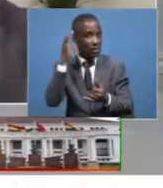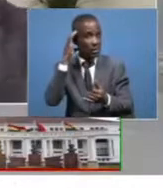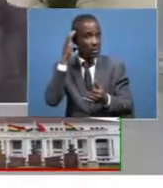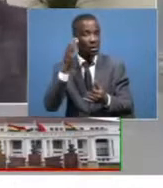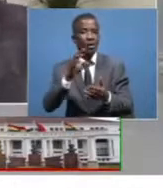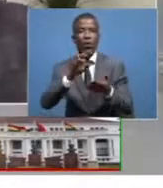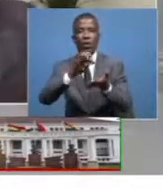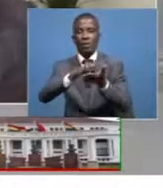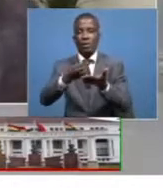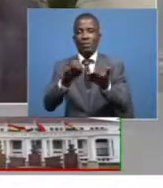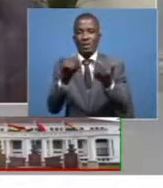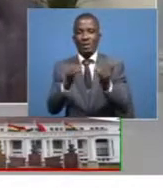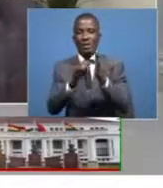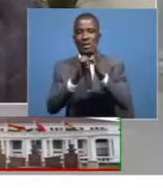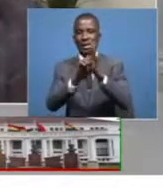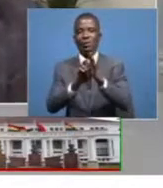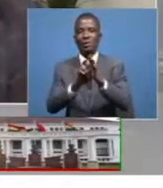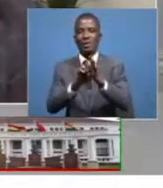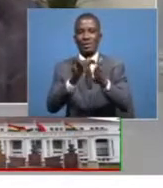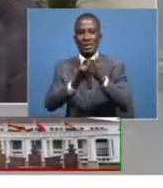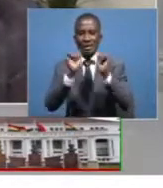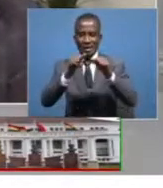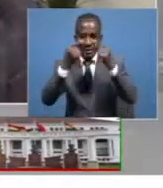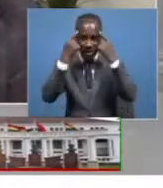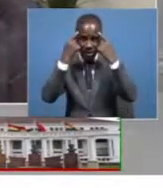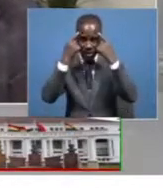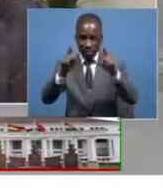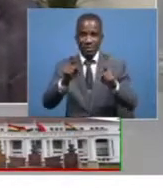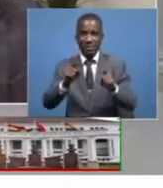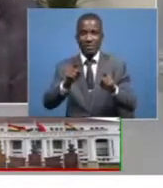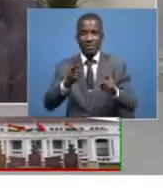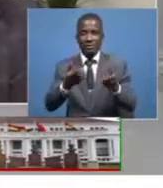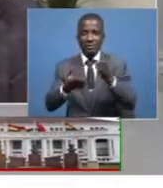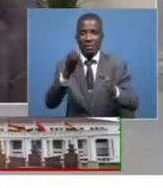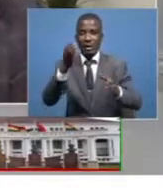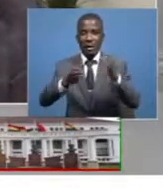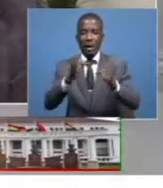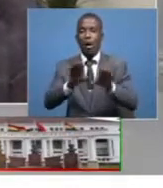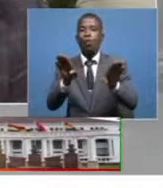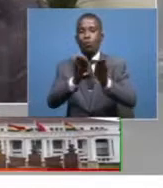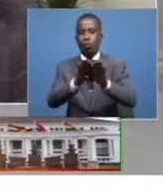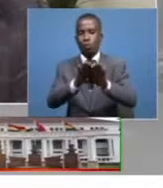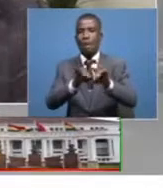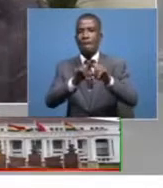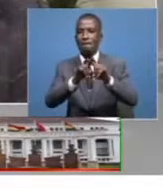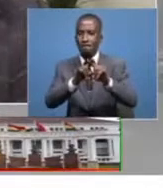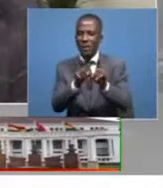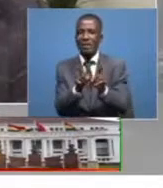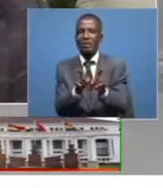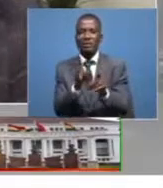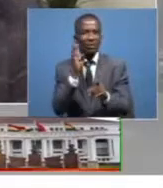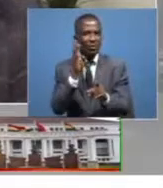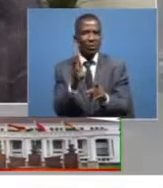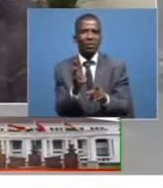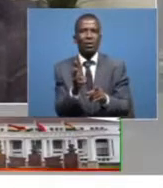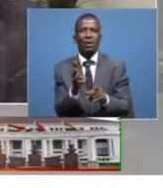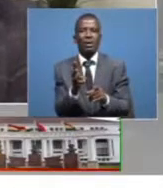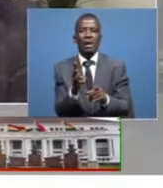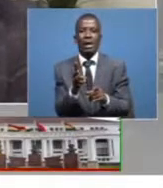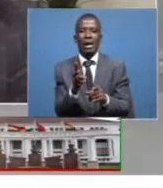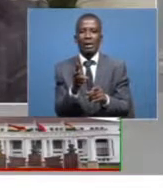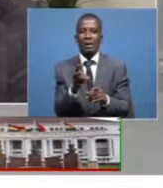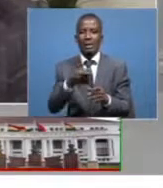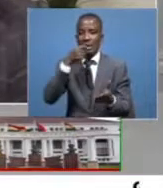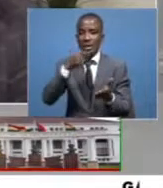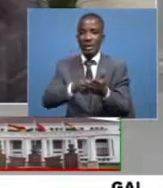an example of a situation that can happen even though the case has closed. But once you rightly know that an application will have